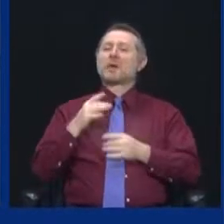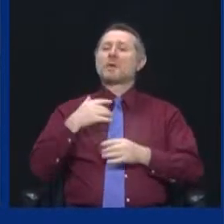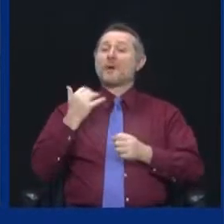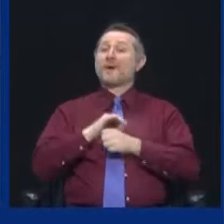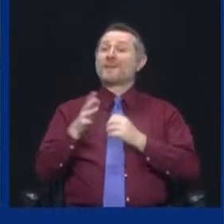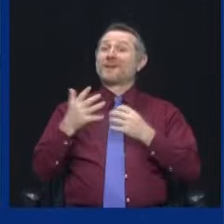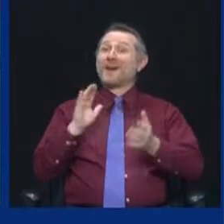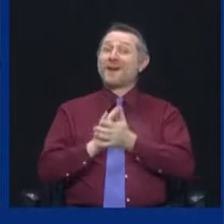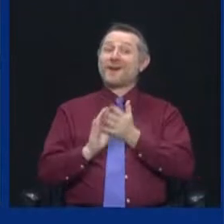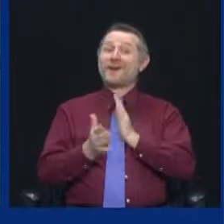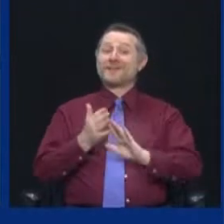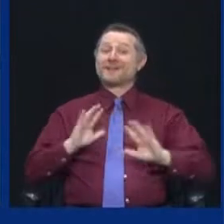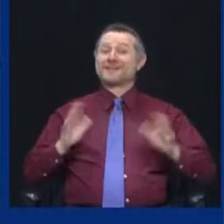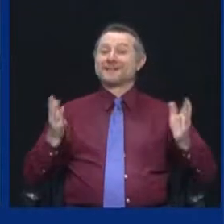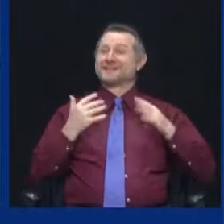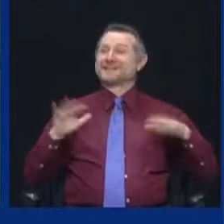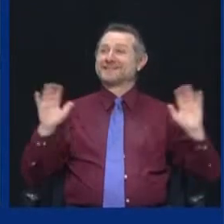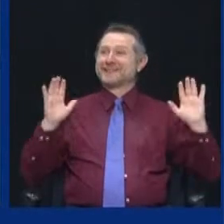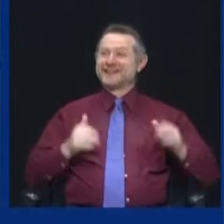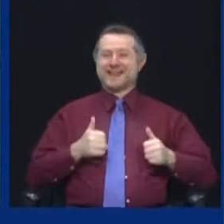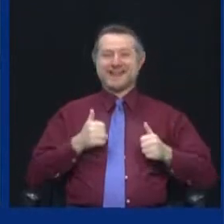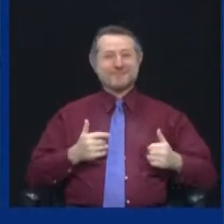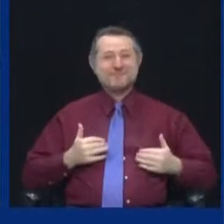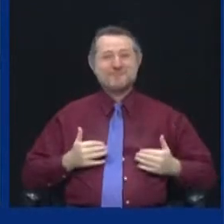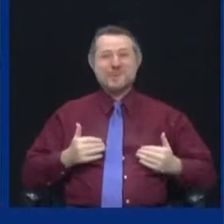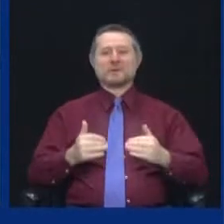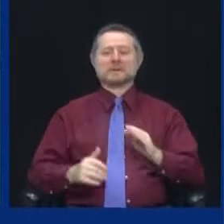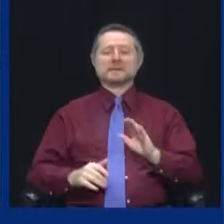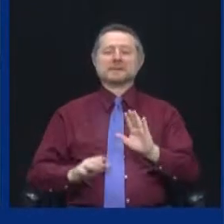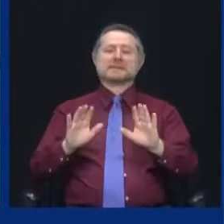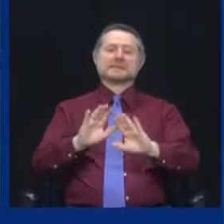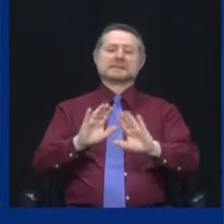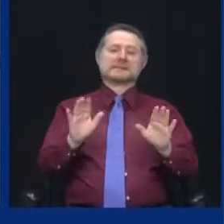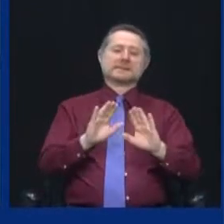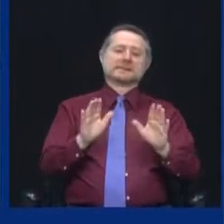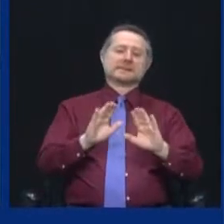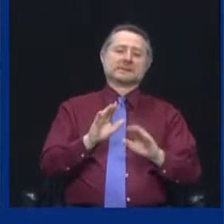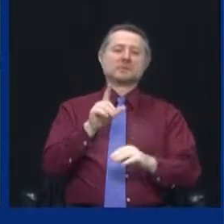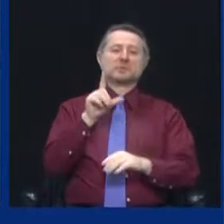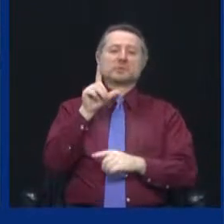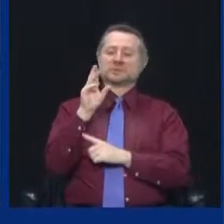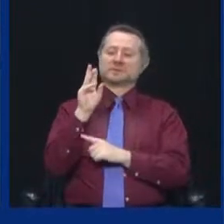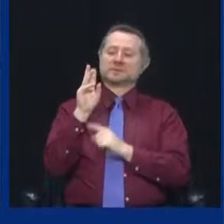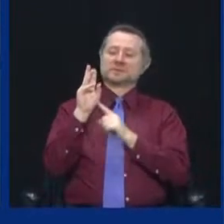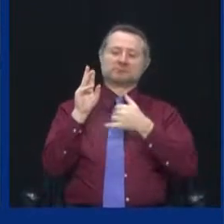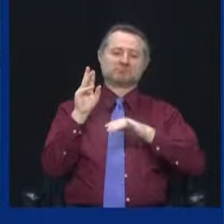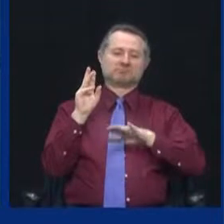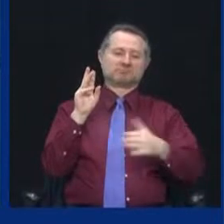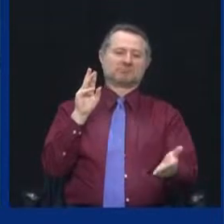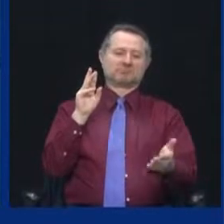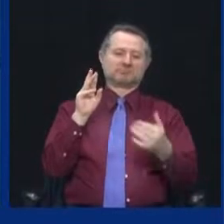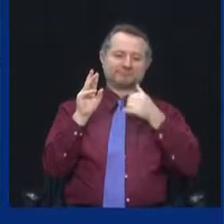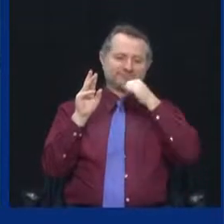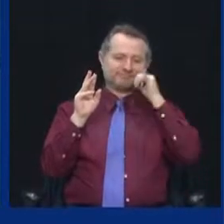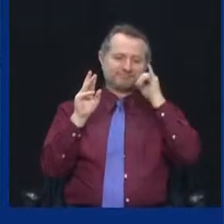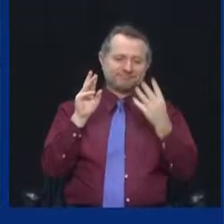over, that's it, we can move on. 26 people passed away from COVID yesterday.